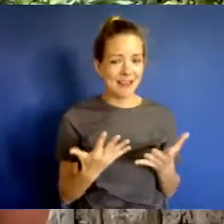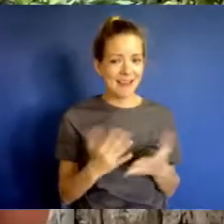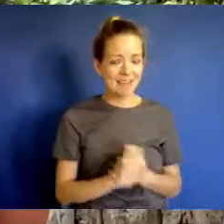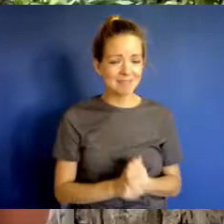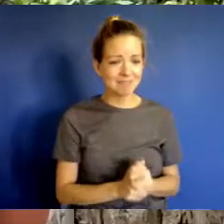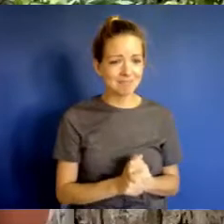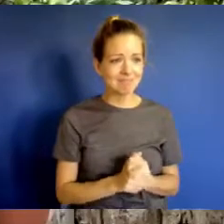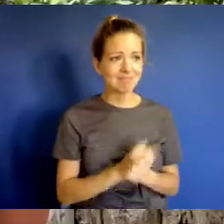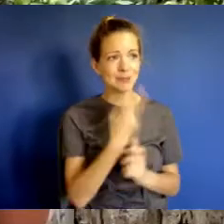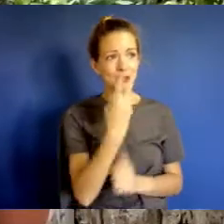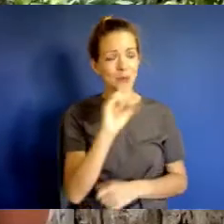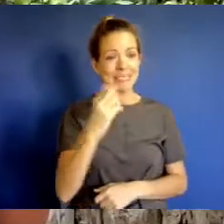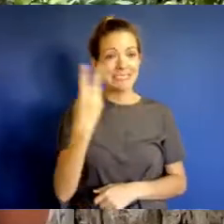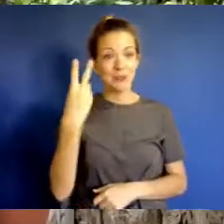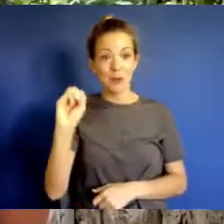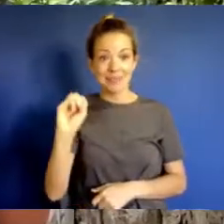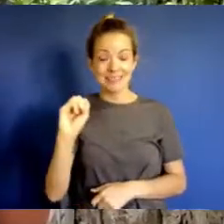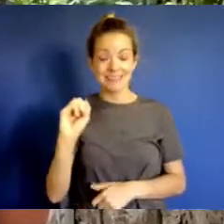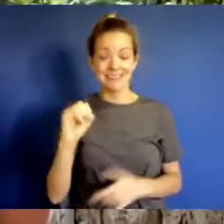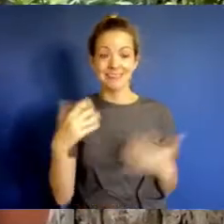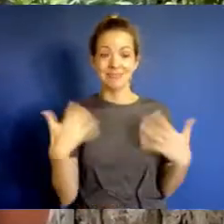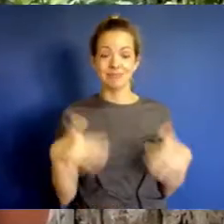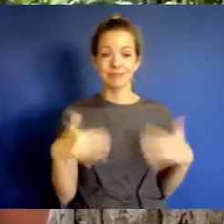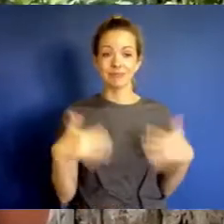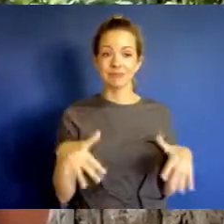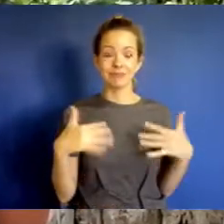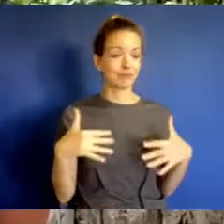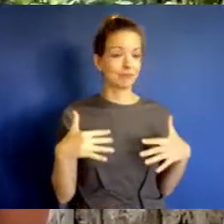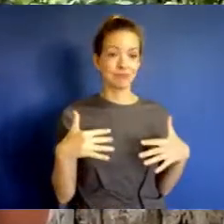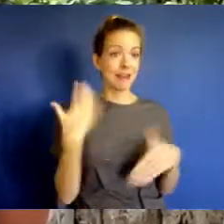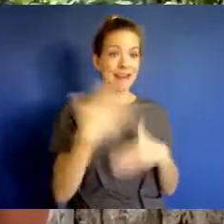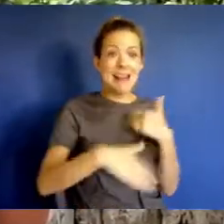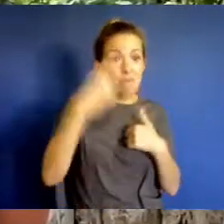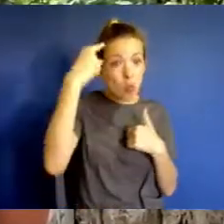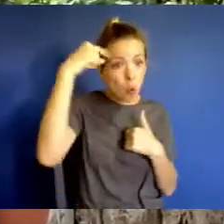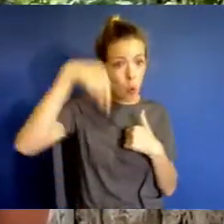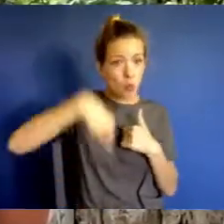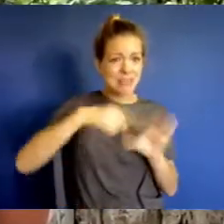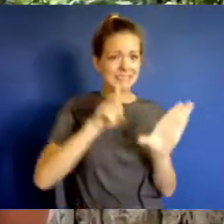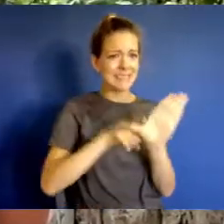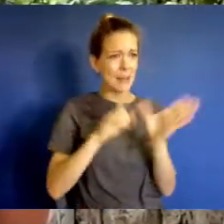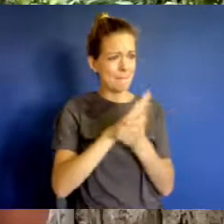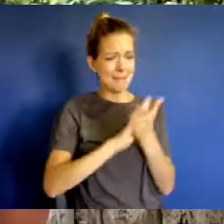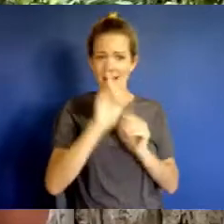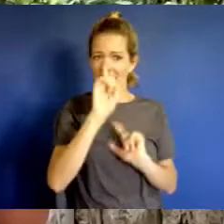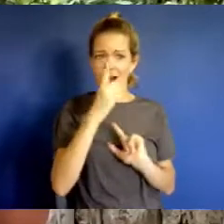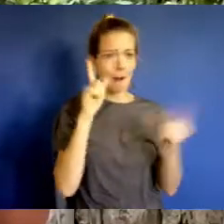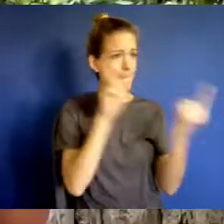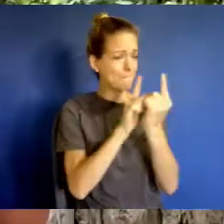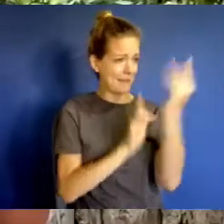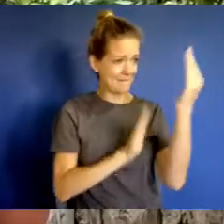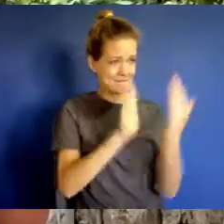season 2020, nobody could have predicted what this season was going to bring for us.